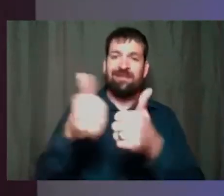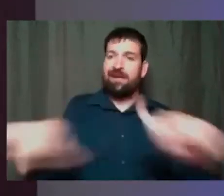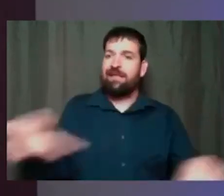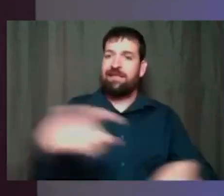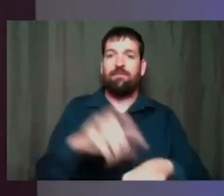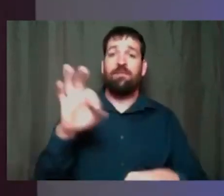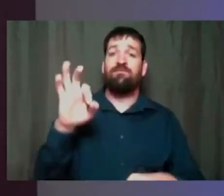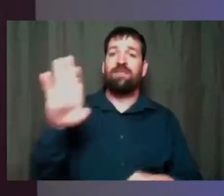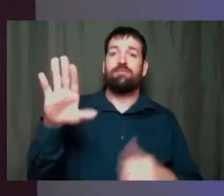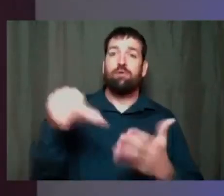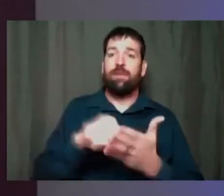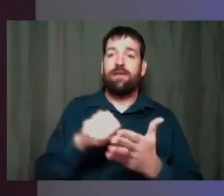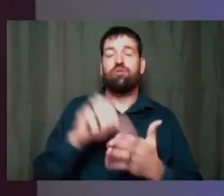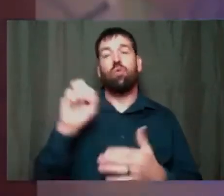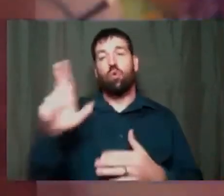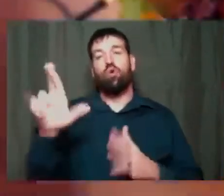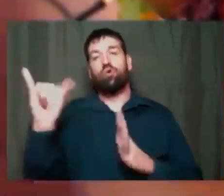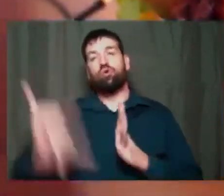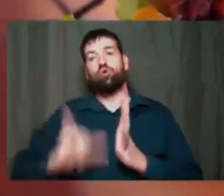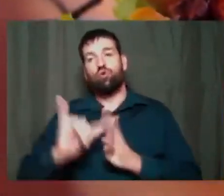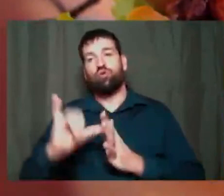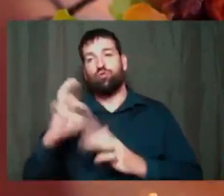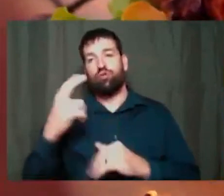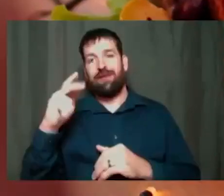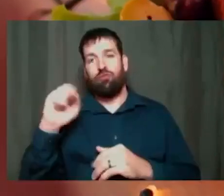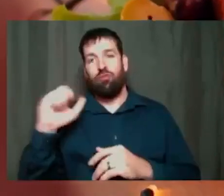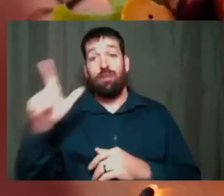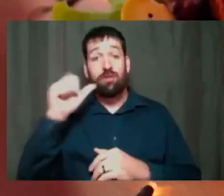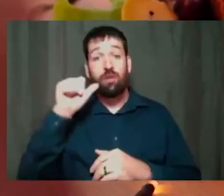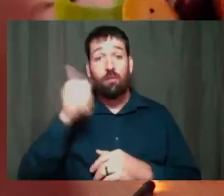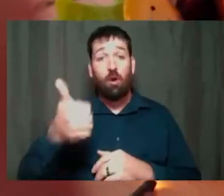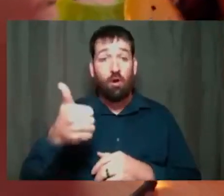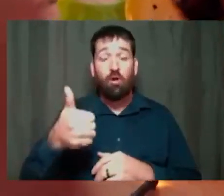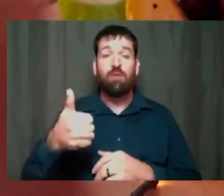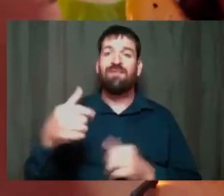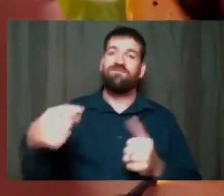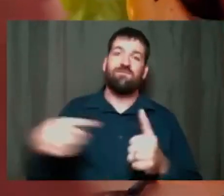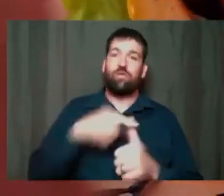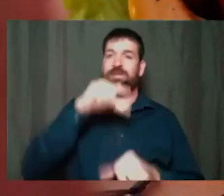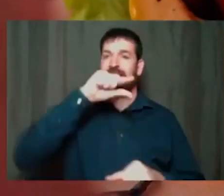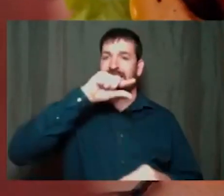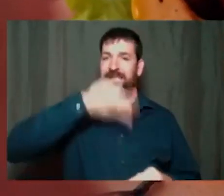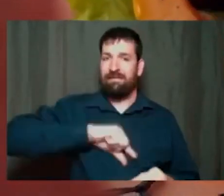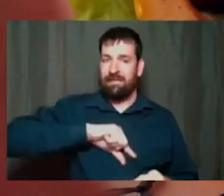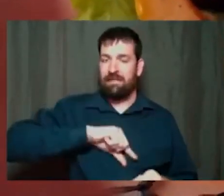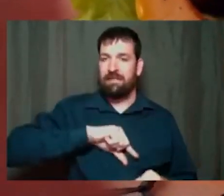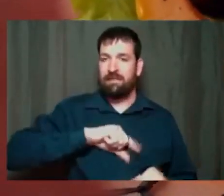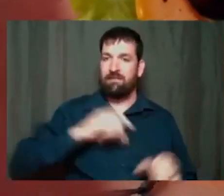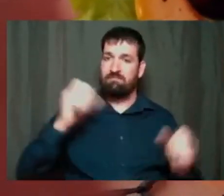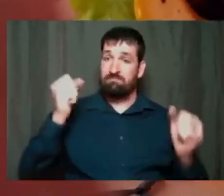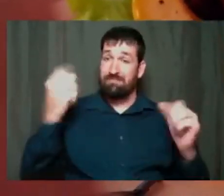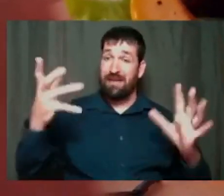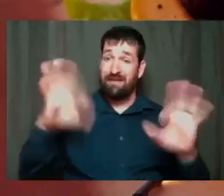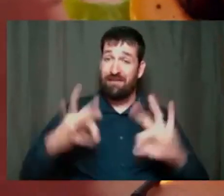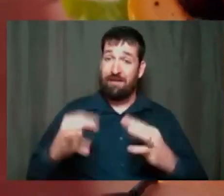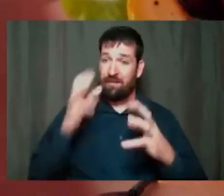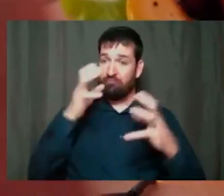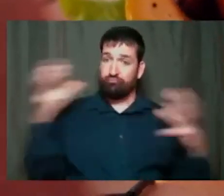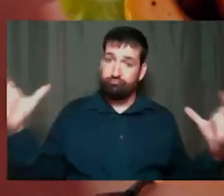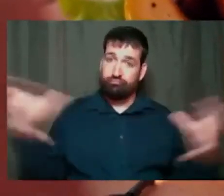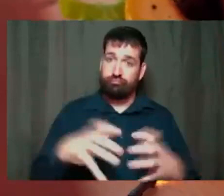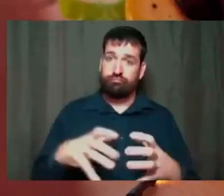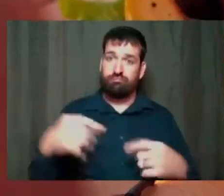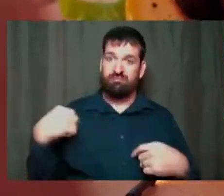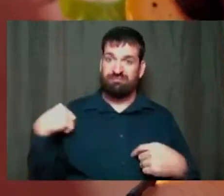and our YouTube channel. Coming up tomorrow, this is the first Thanksgiving mini families will be together in the last